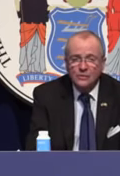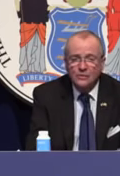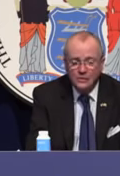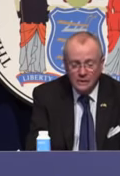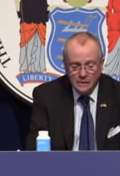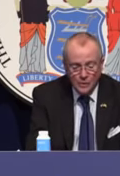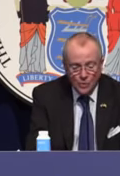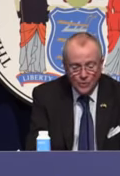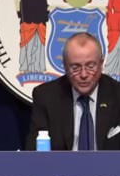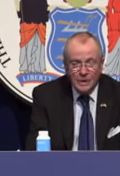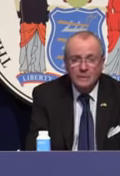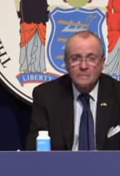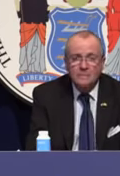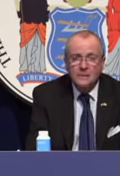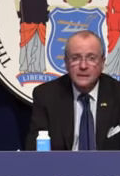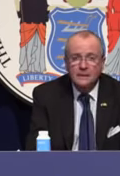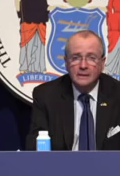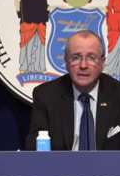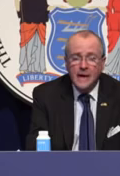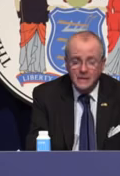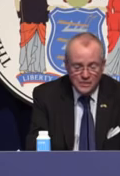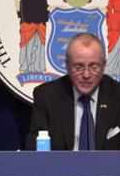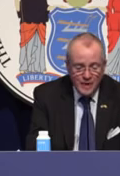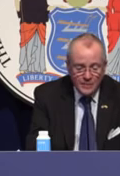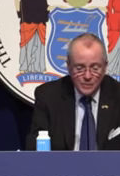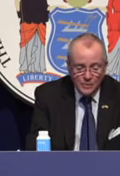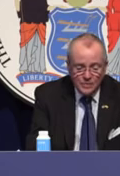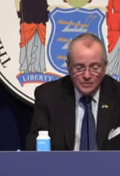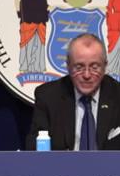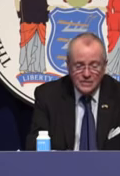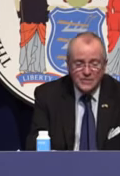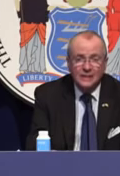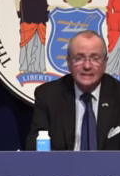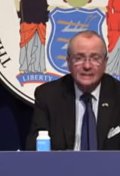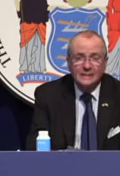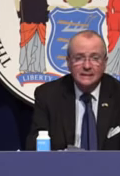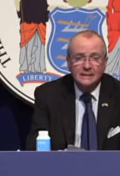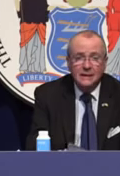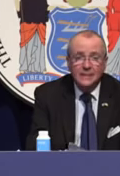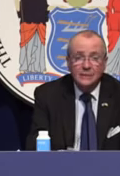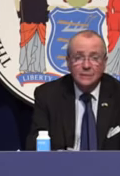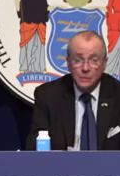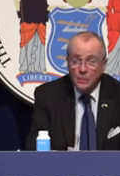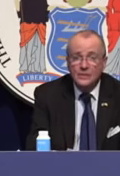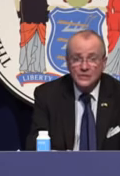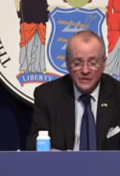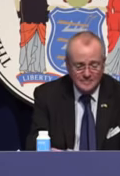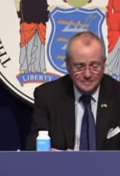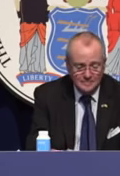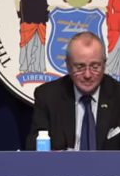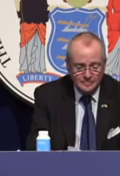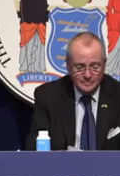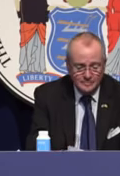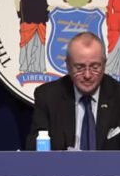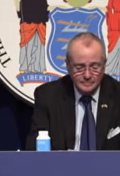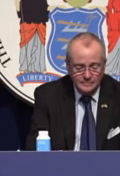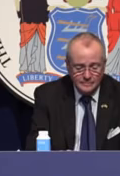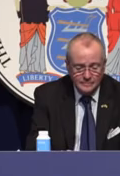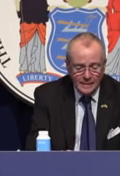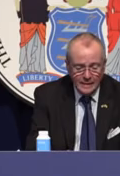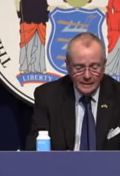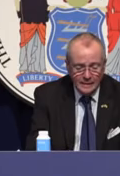made a difference in the world around them. And it is for them that we will continue this fight, and that we will win this fight.